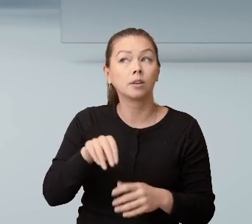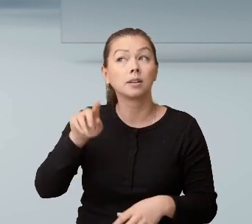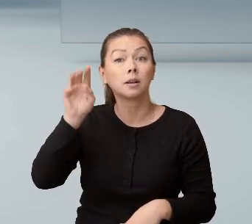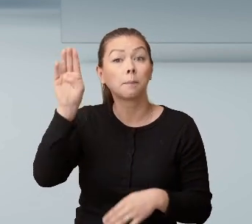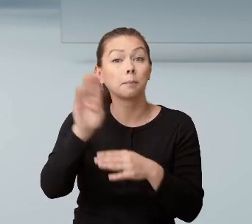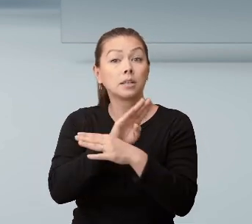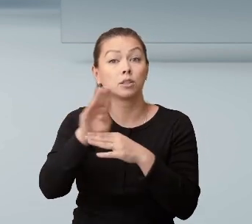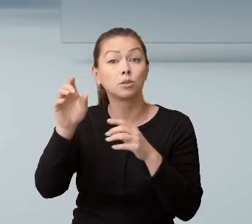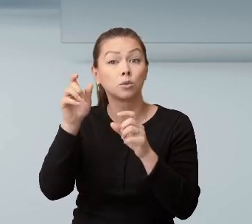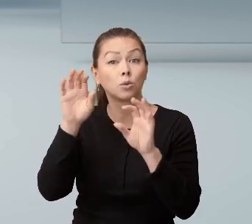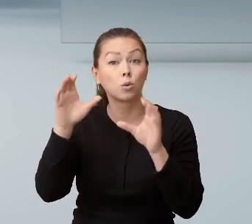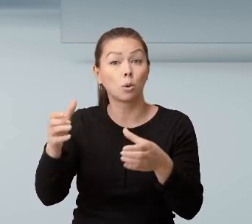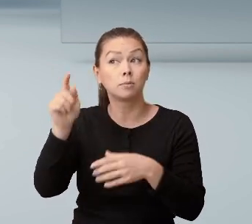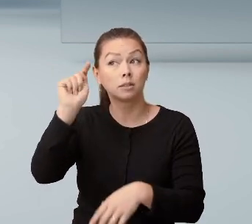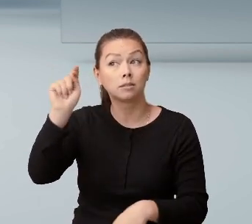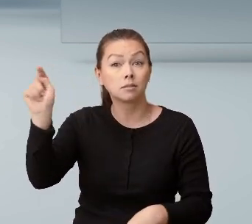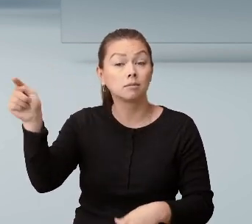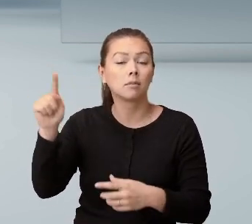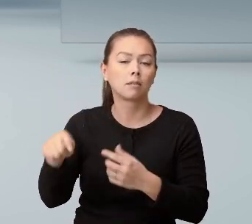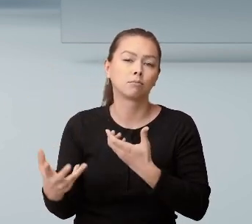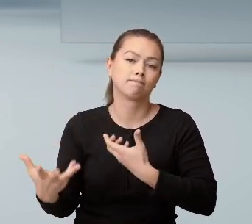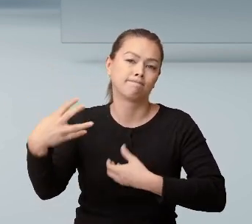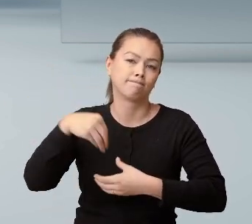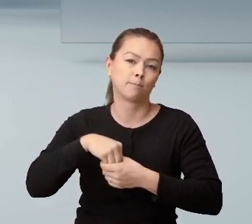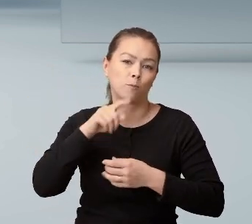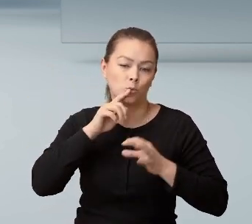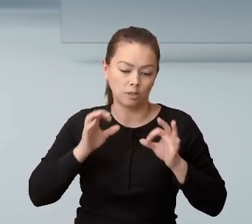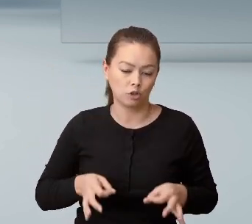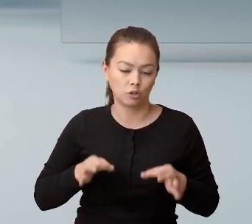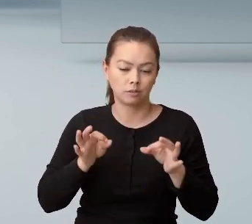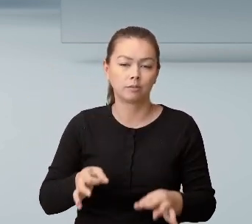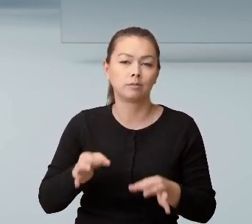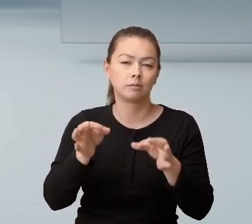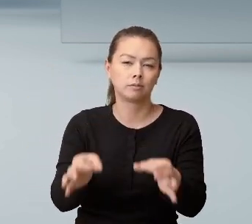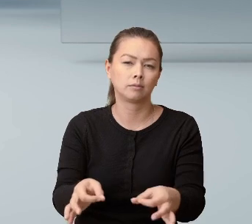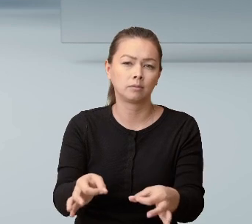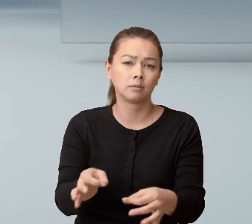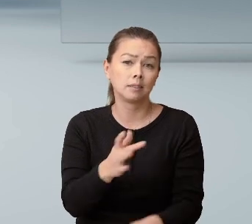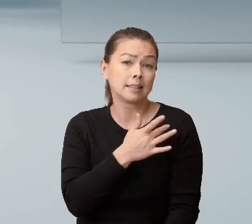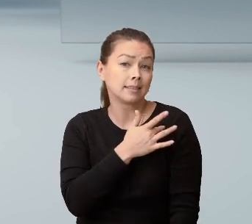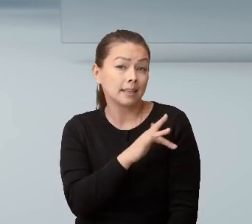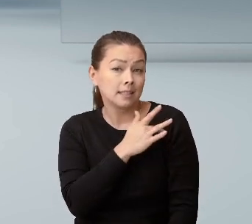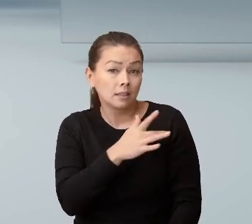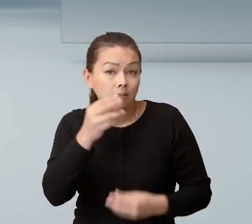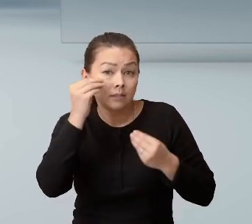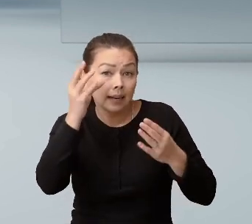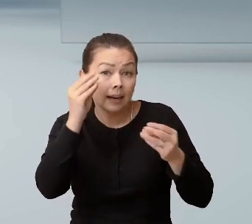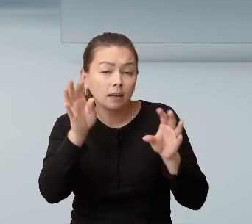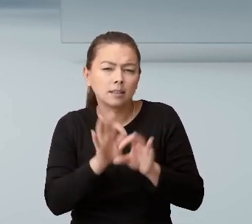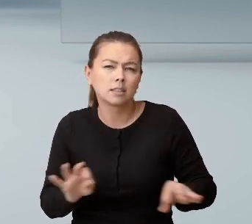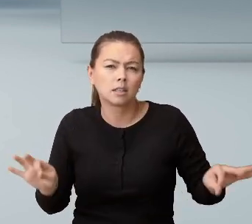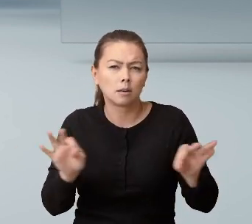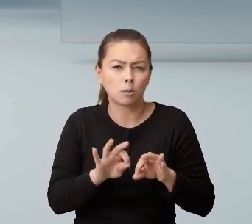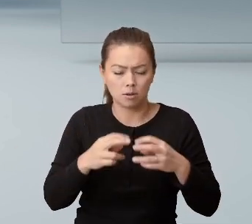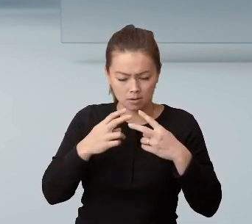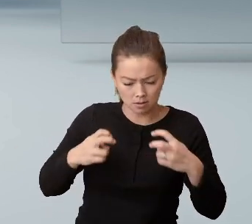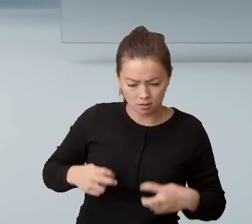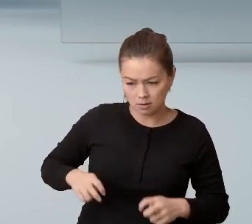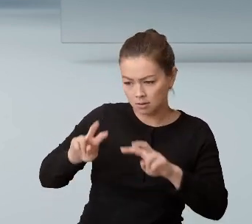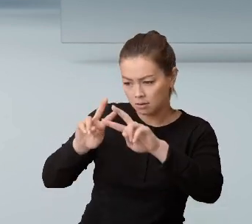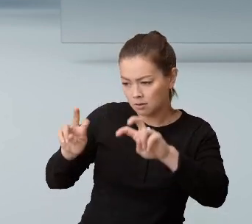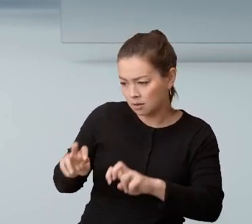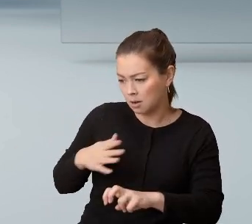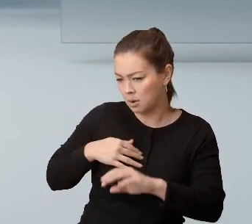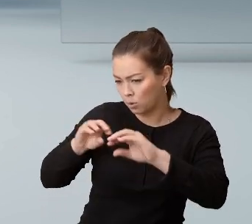decision making. So running through some of the things we discussed, your sensitive data, you need to understand what is sensitive